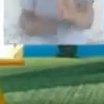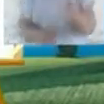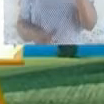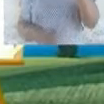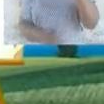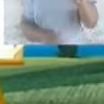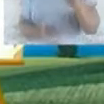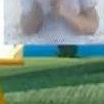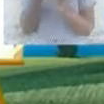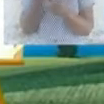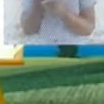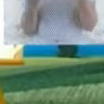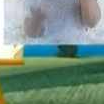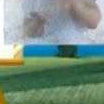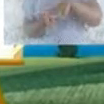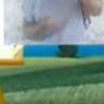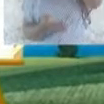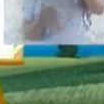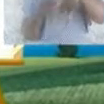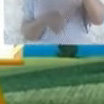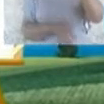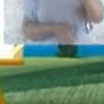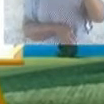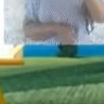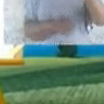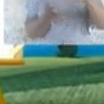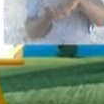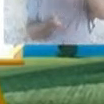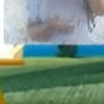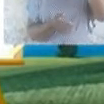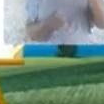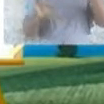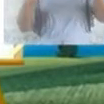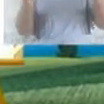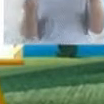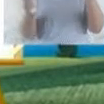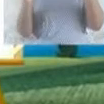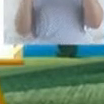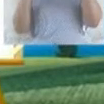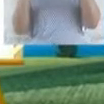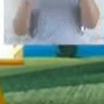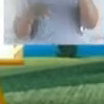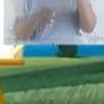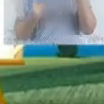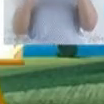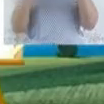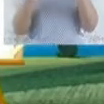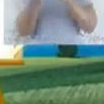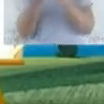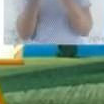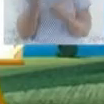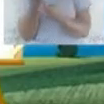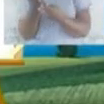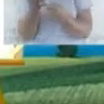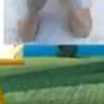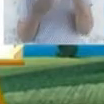School Certificate Examination (WASE), the National Examination Council (NECO), and National Business and Technical Examination Board